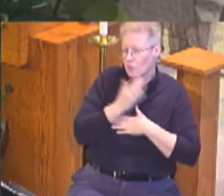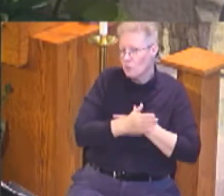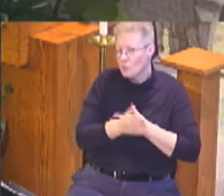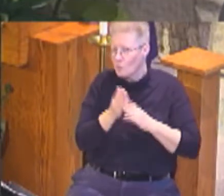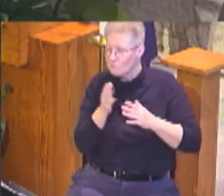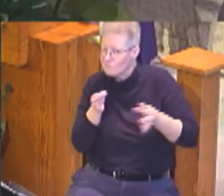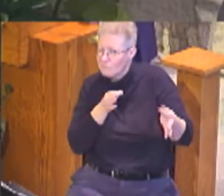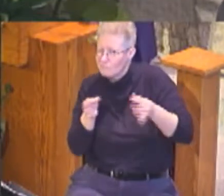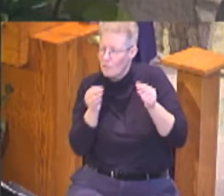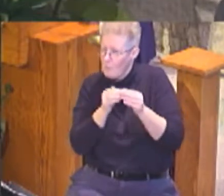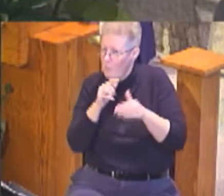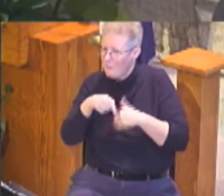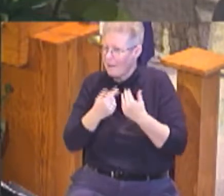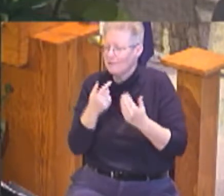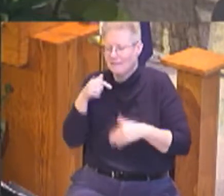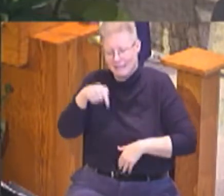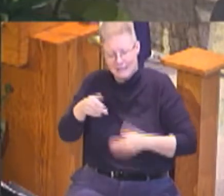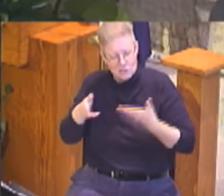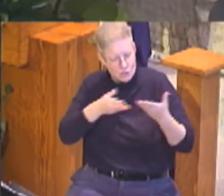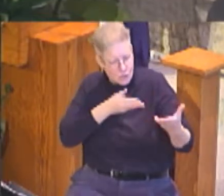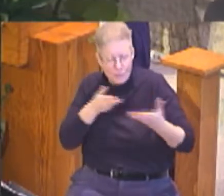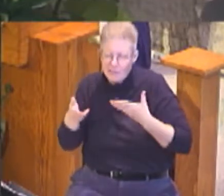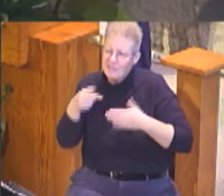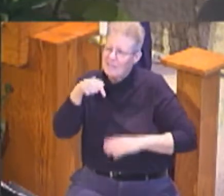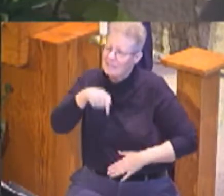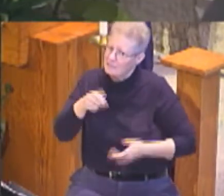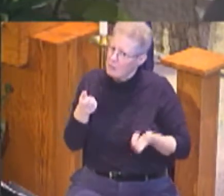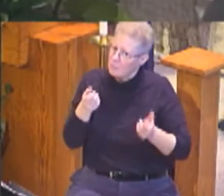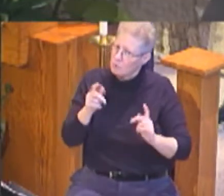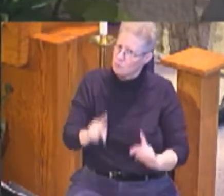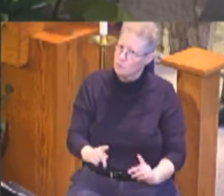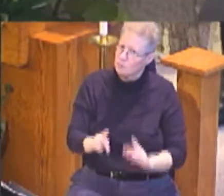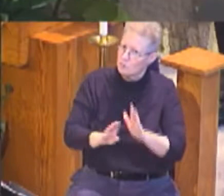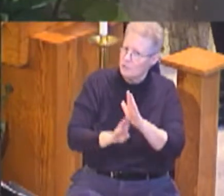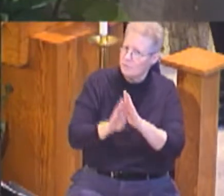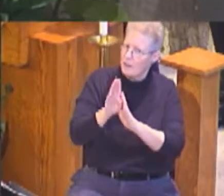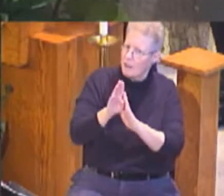opportunity to grow in spirit. Thank you. Thank you.